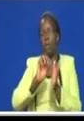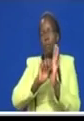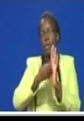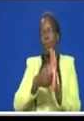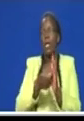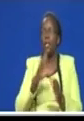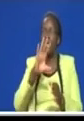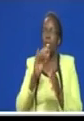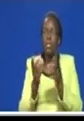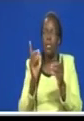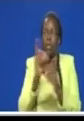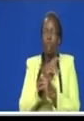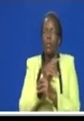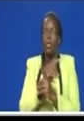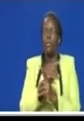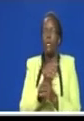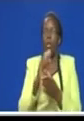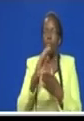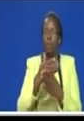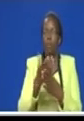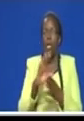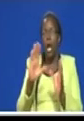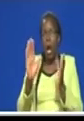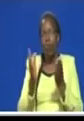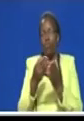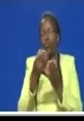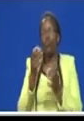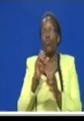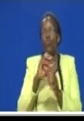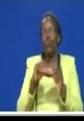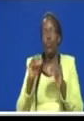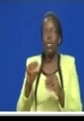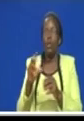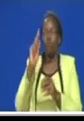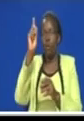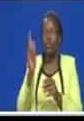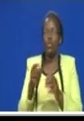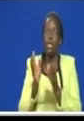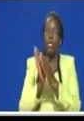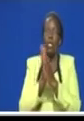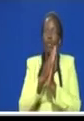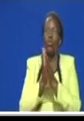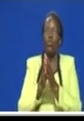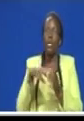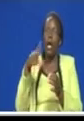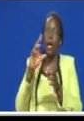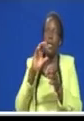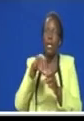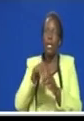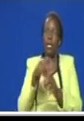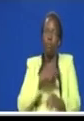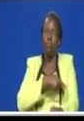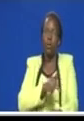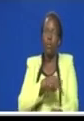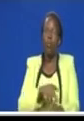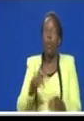slight difference between how to handle this question in comprehension and how to handle it in poetry. When it comes